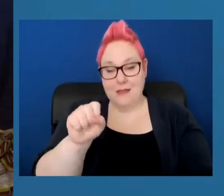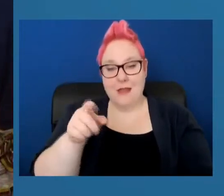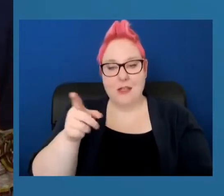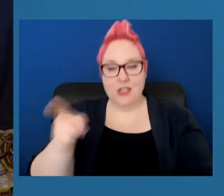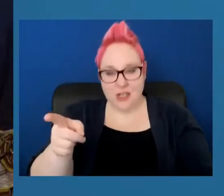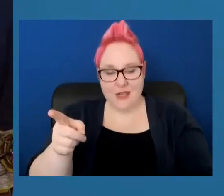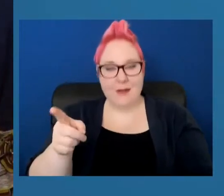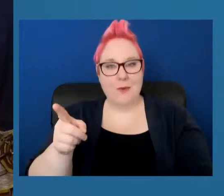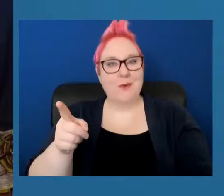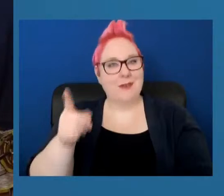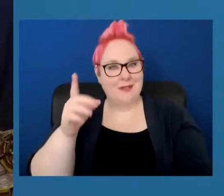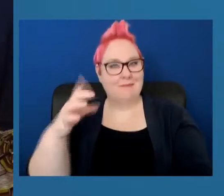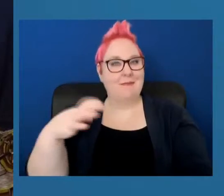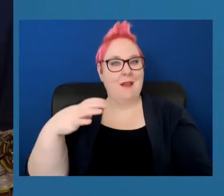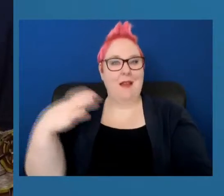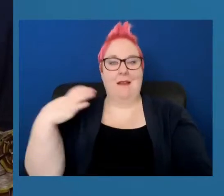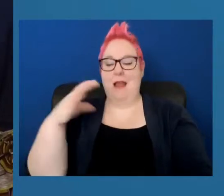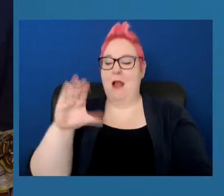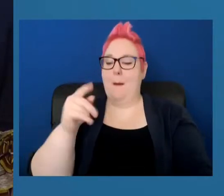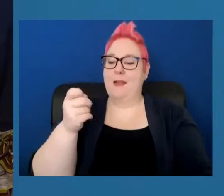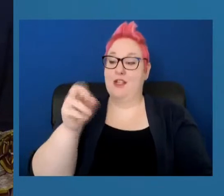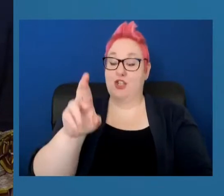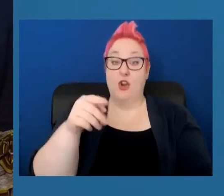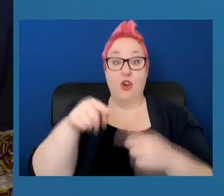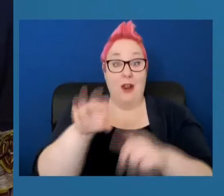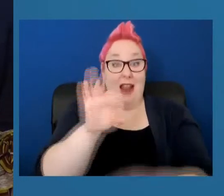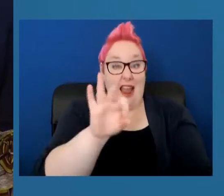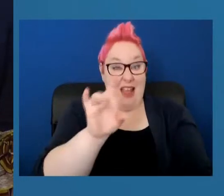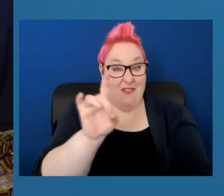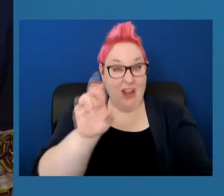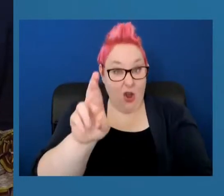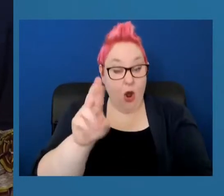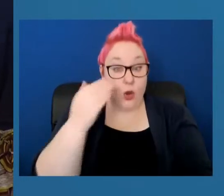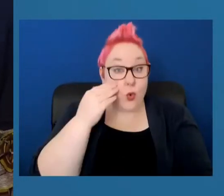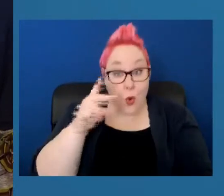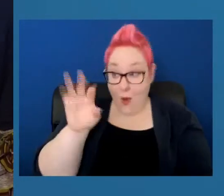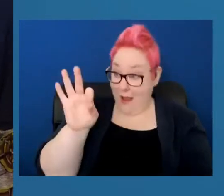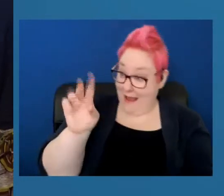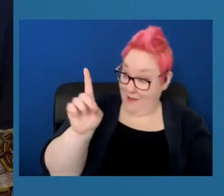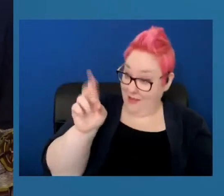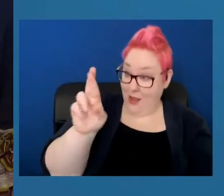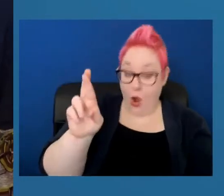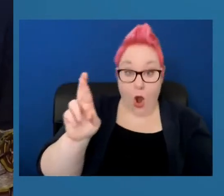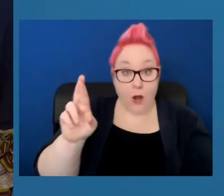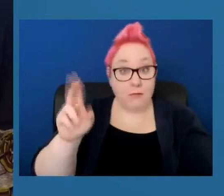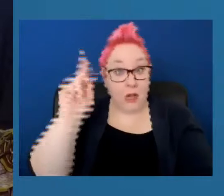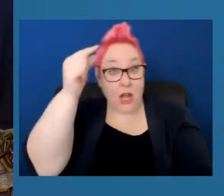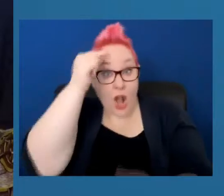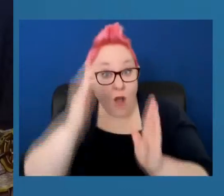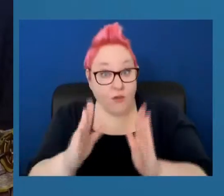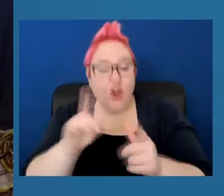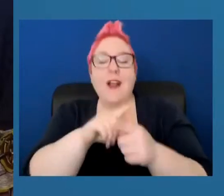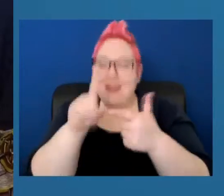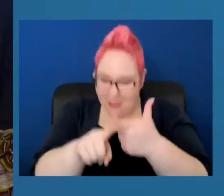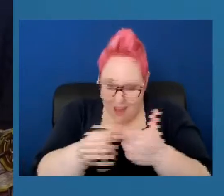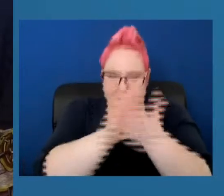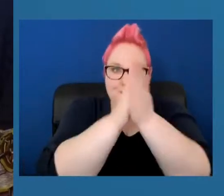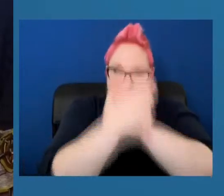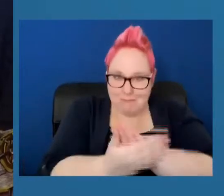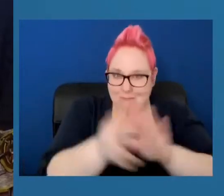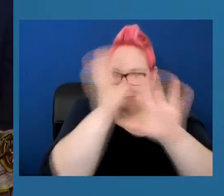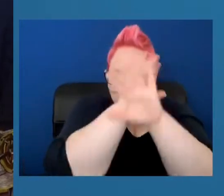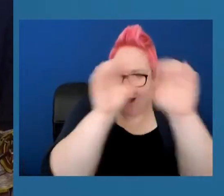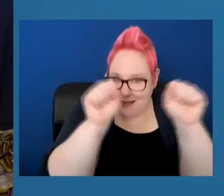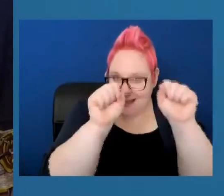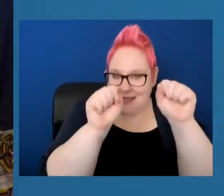of Labor for FDR when he was governor. Do you know he was governor first? Yeah, okay. Then he went to be president. He took her with him, and they